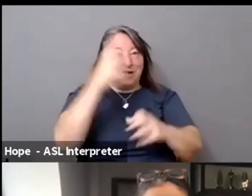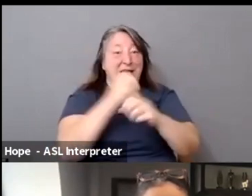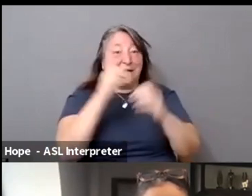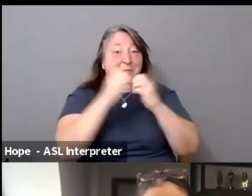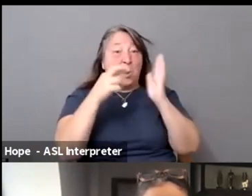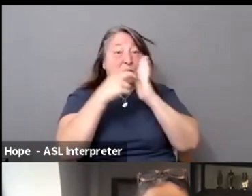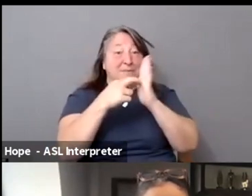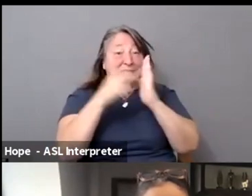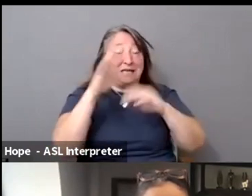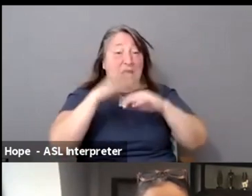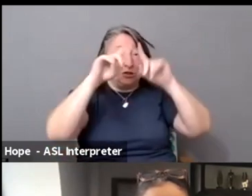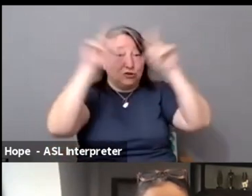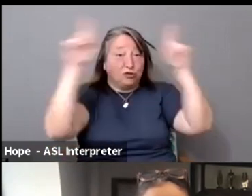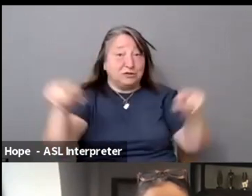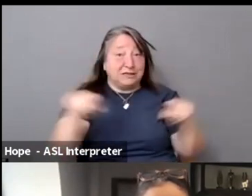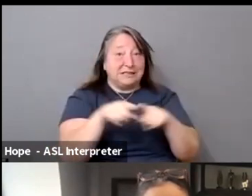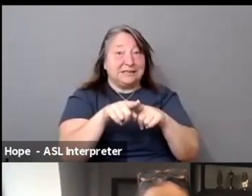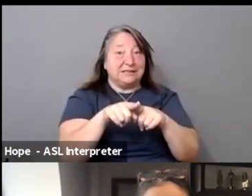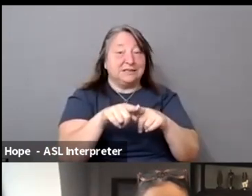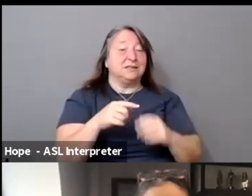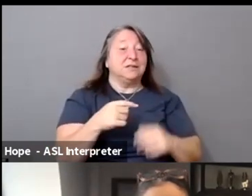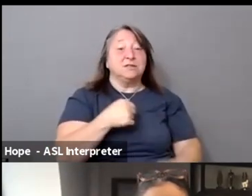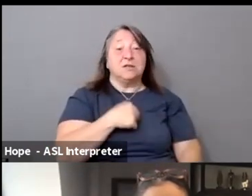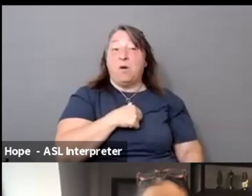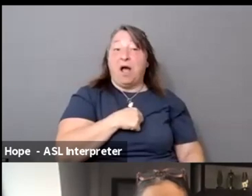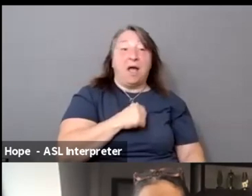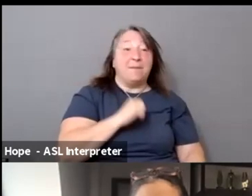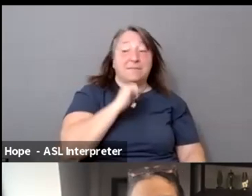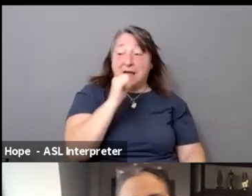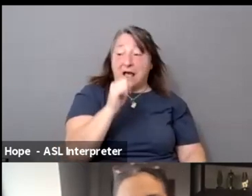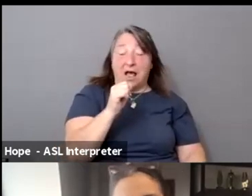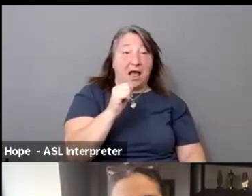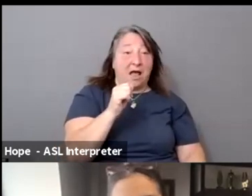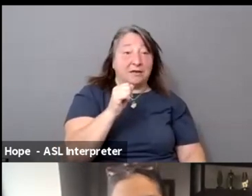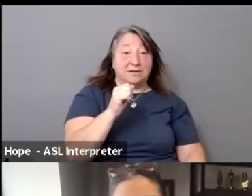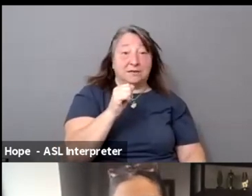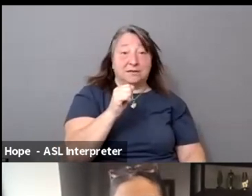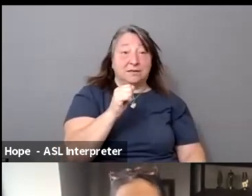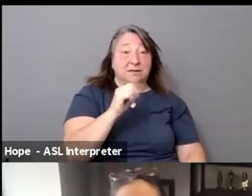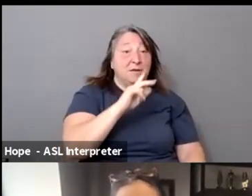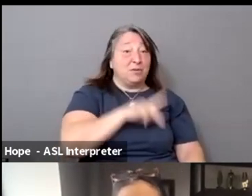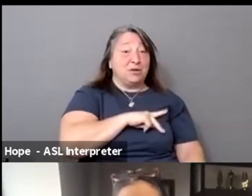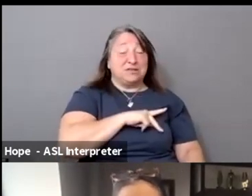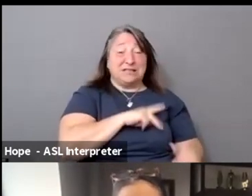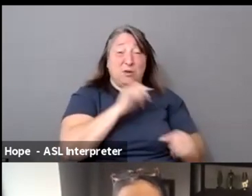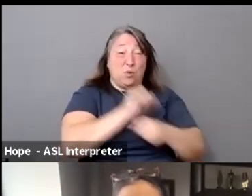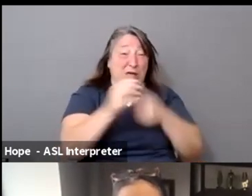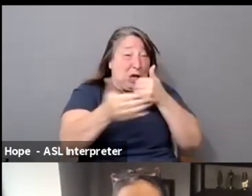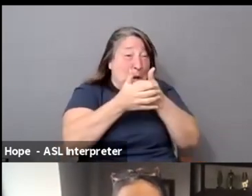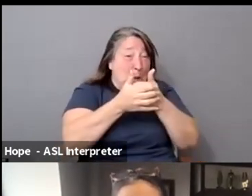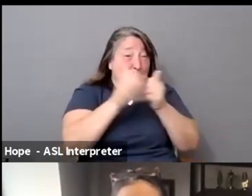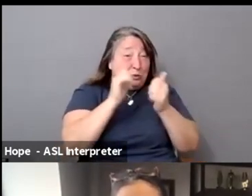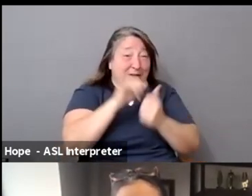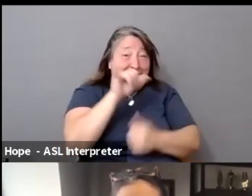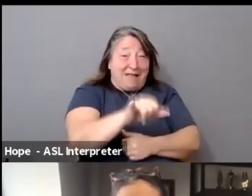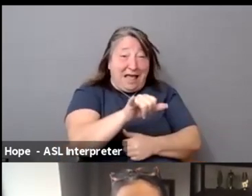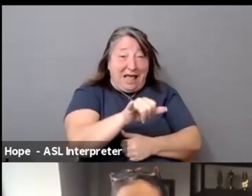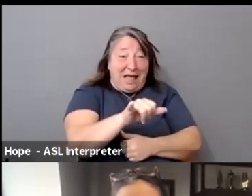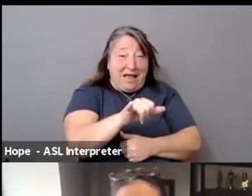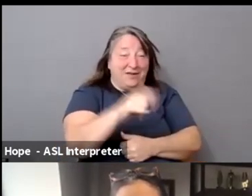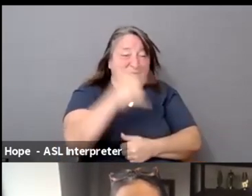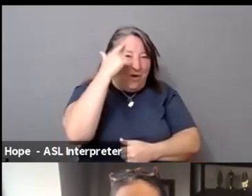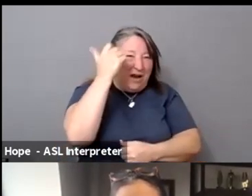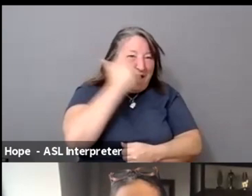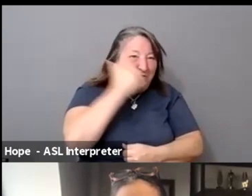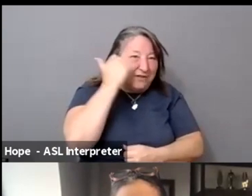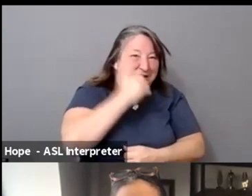screen. So I don't, you know, I'm not personally working super closely with it in terms of the day-to-day with the